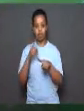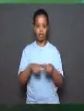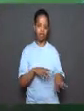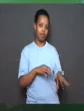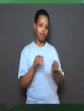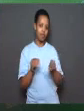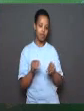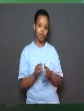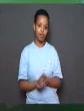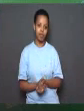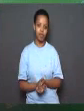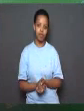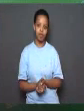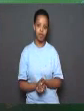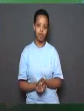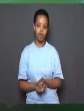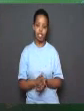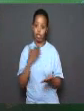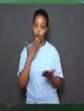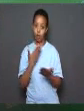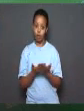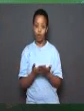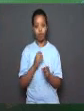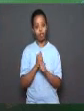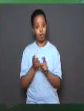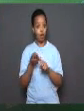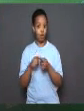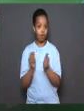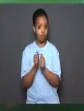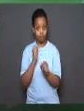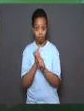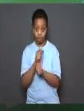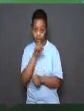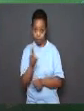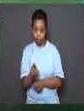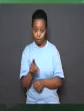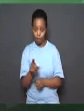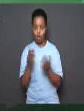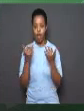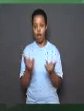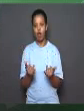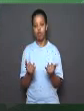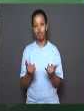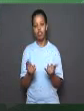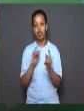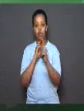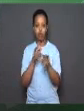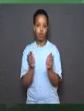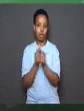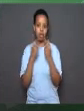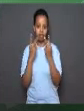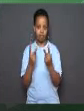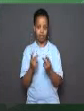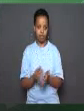Welcome back, students. Did you work well with your partner? Let us look at the